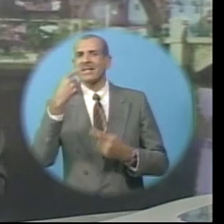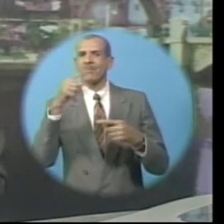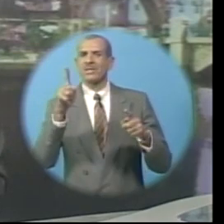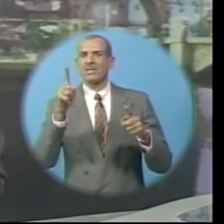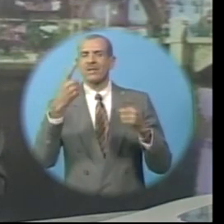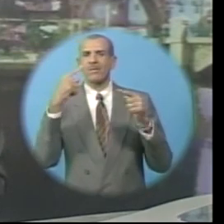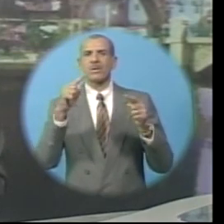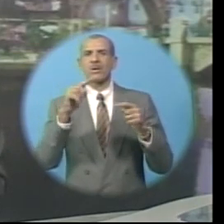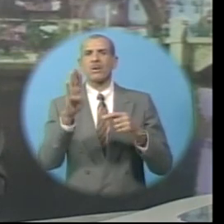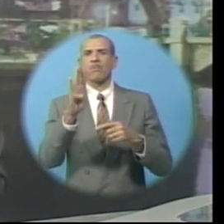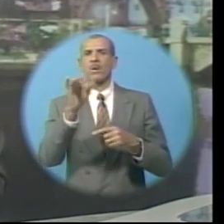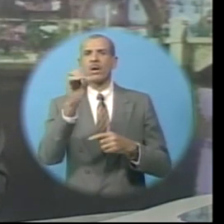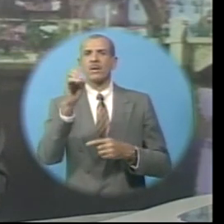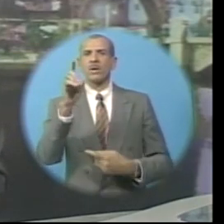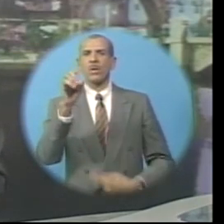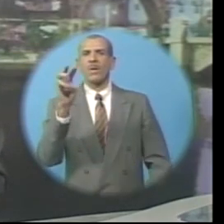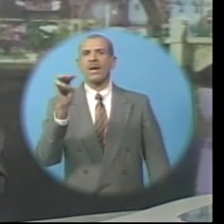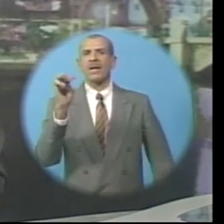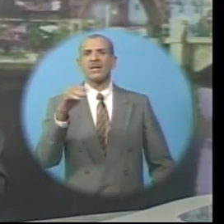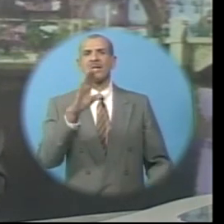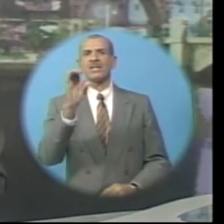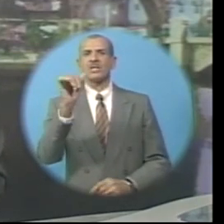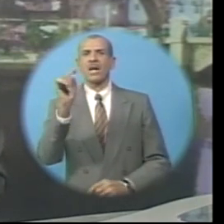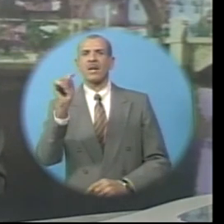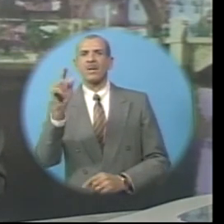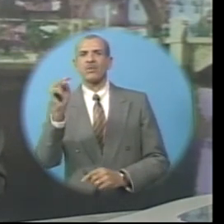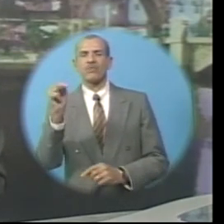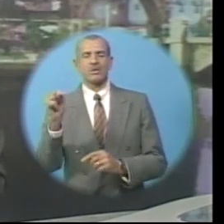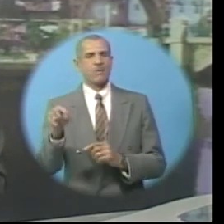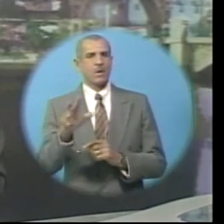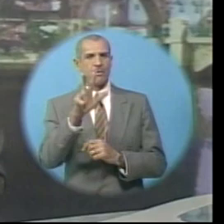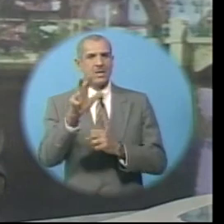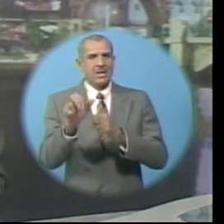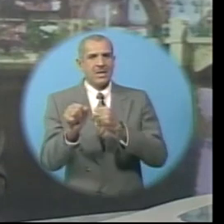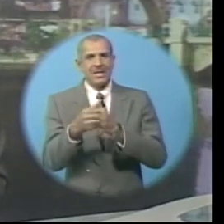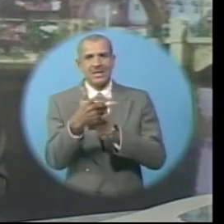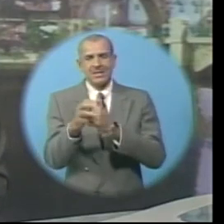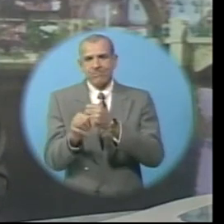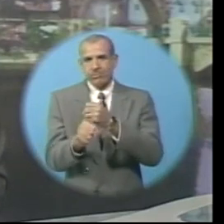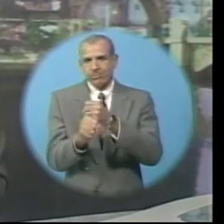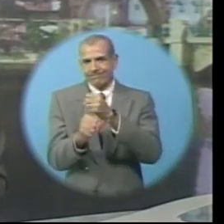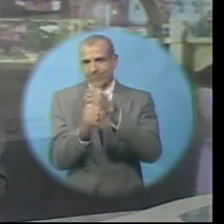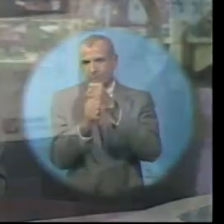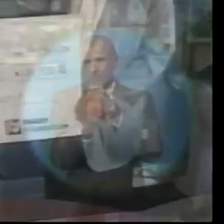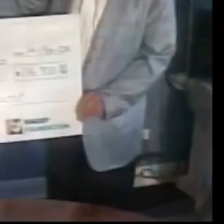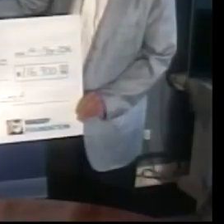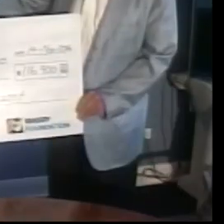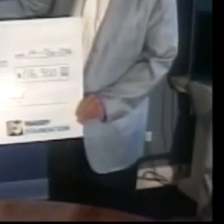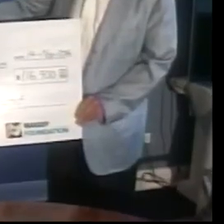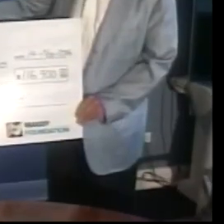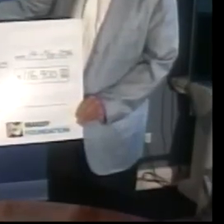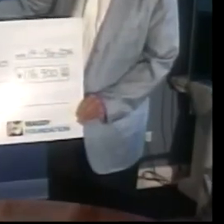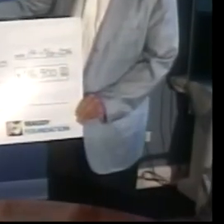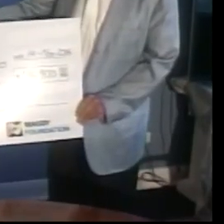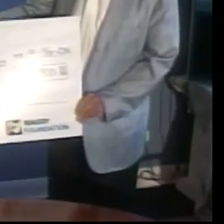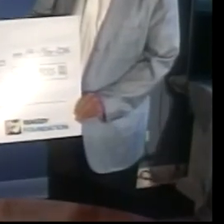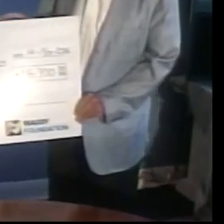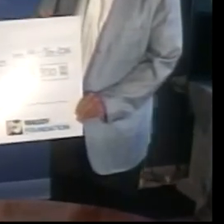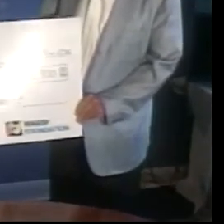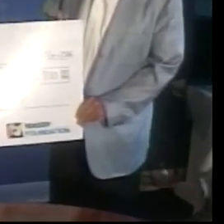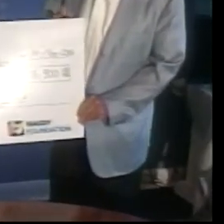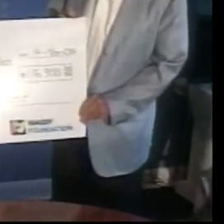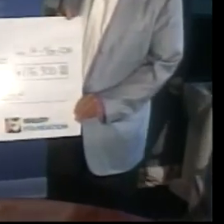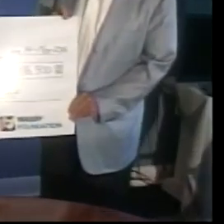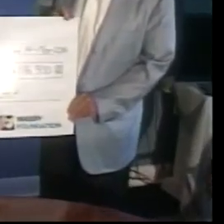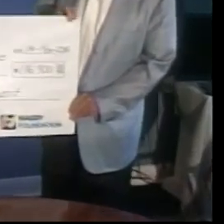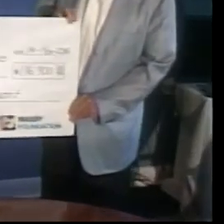to Barbados Charitable Trust in support of 3 projects at the hospital. Mr. Brown says the foundation has made a total